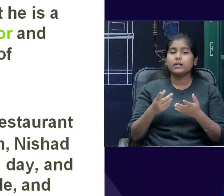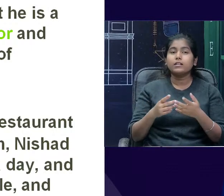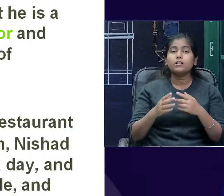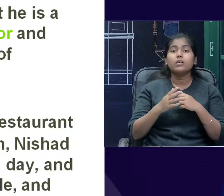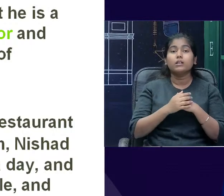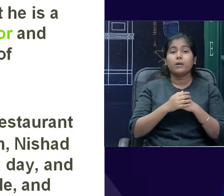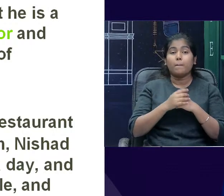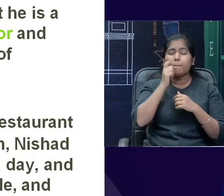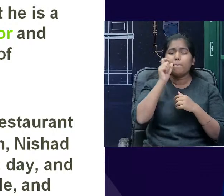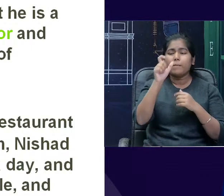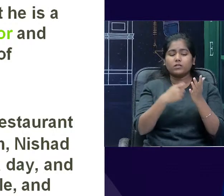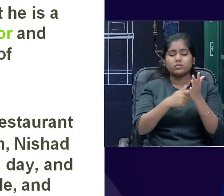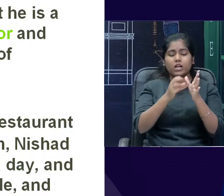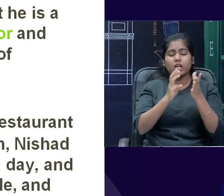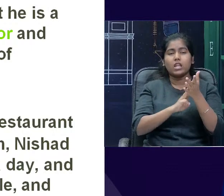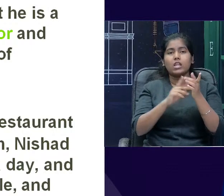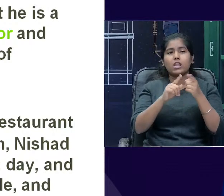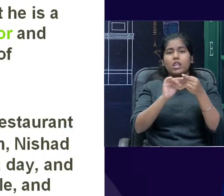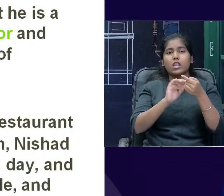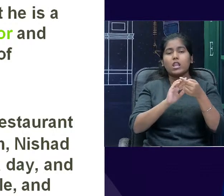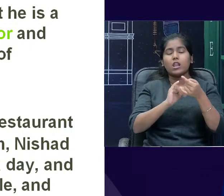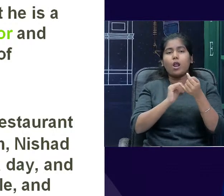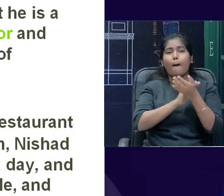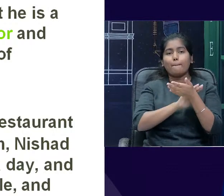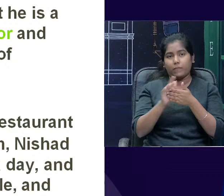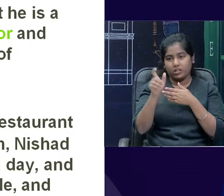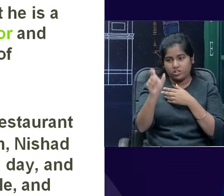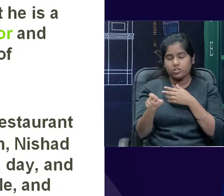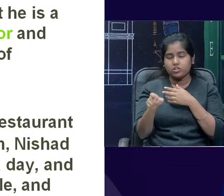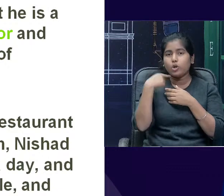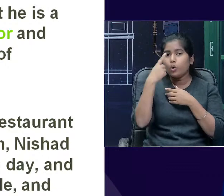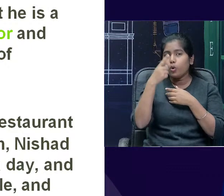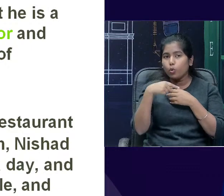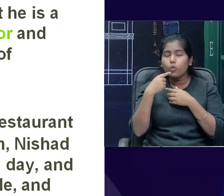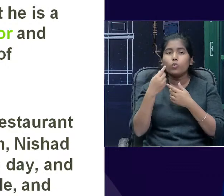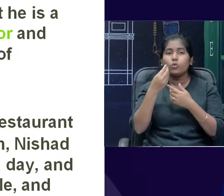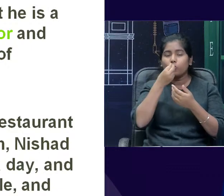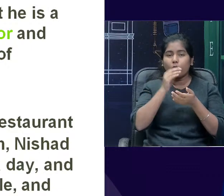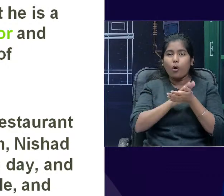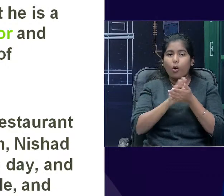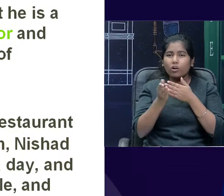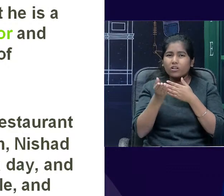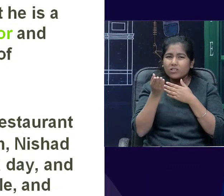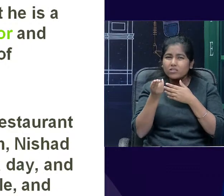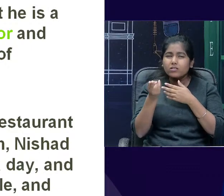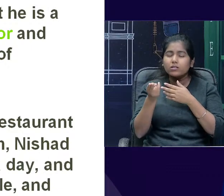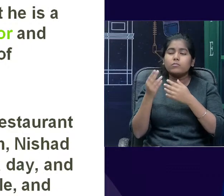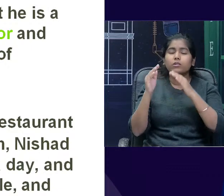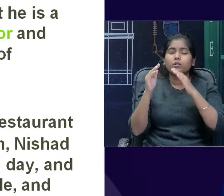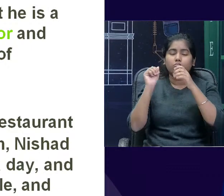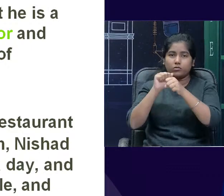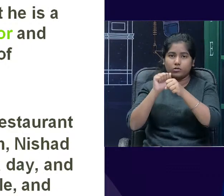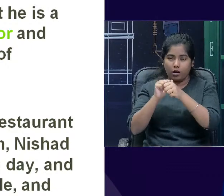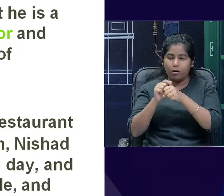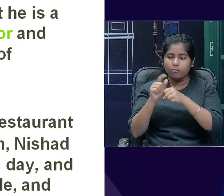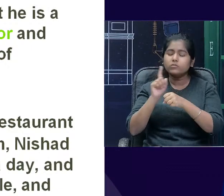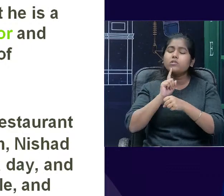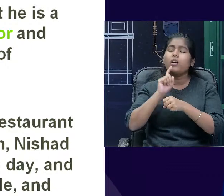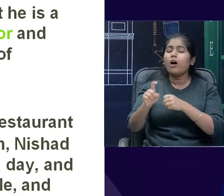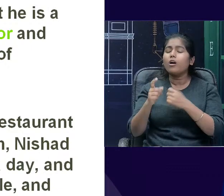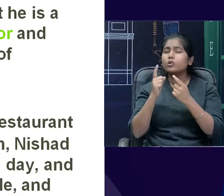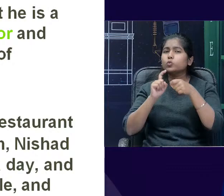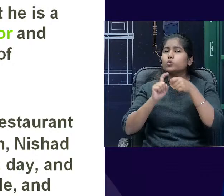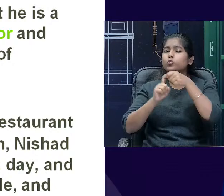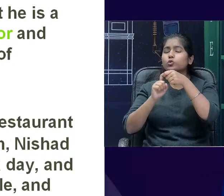restaurant worker who delivers food to Mr. Nath. Through him, Nishad learns that Mr. Nath always takes only